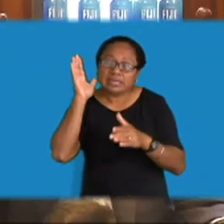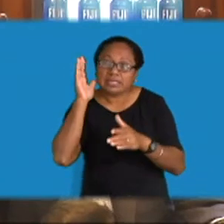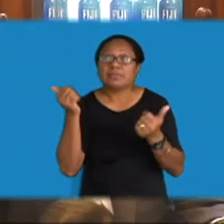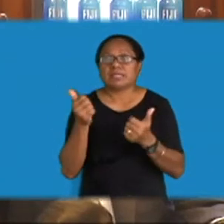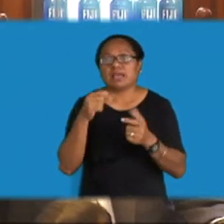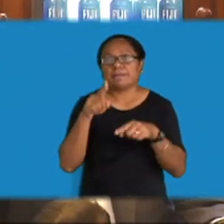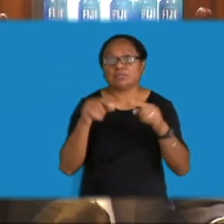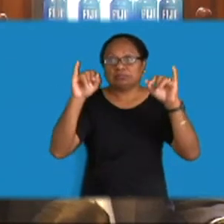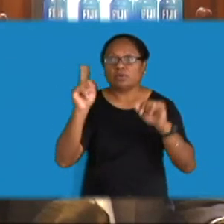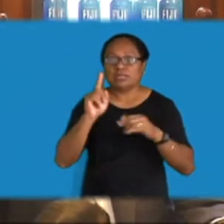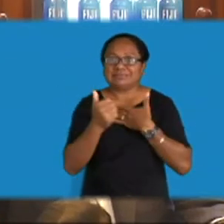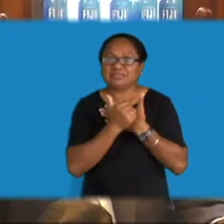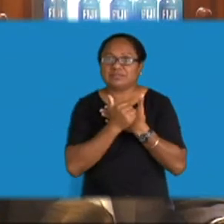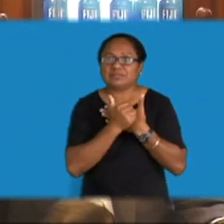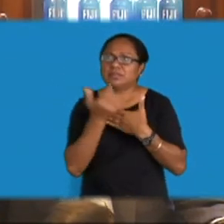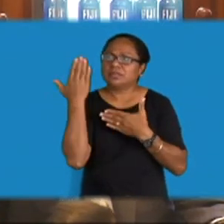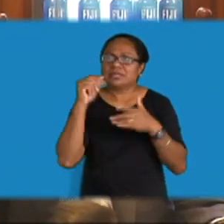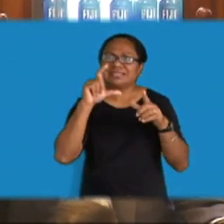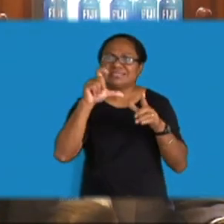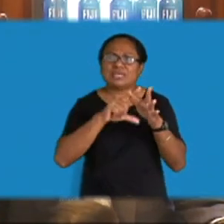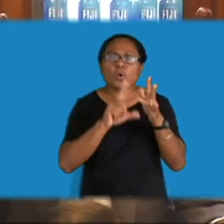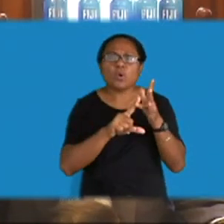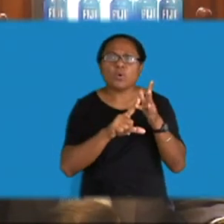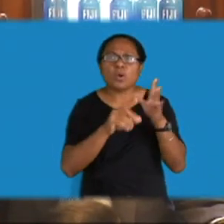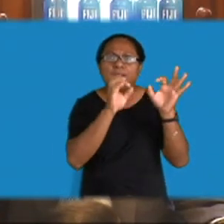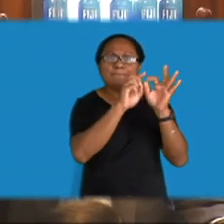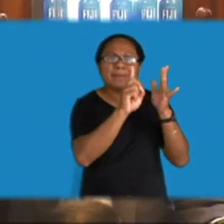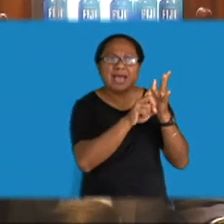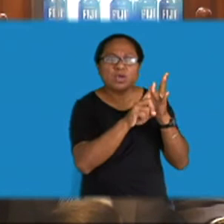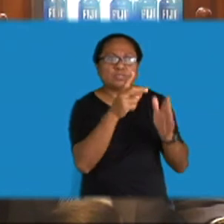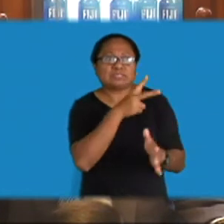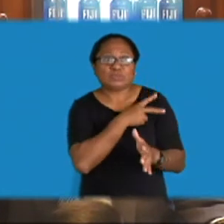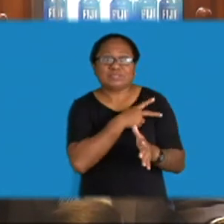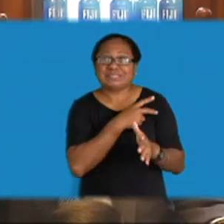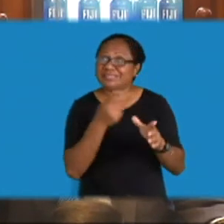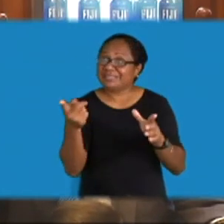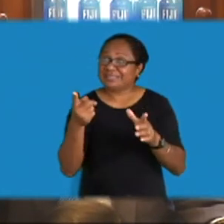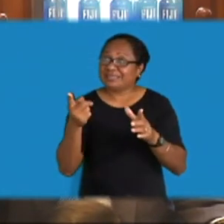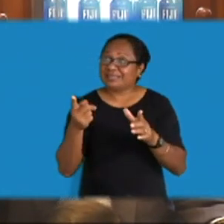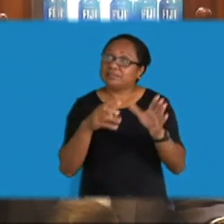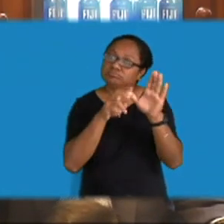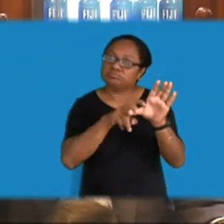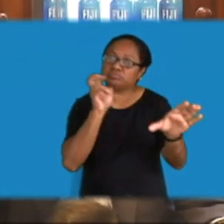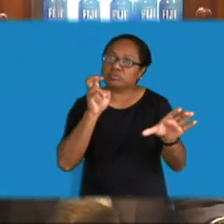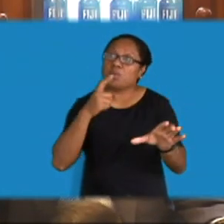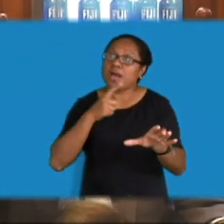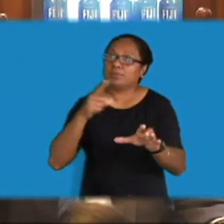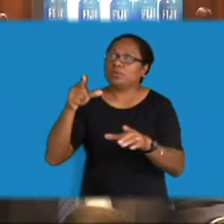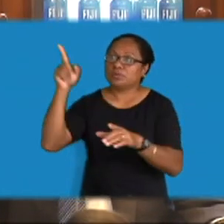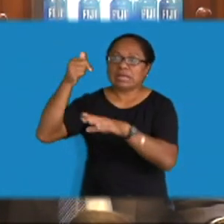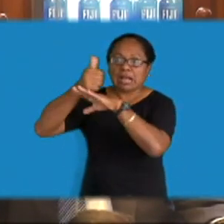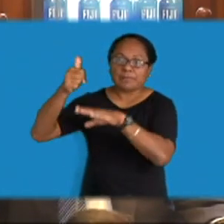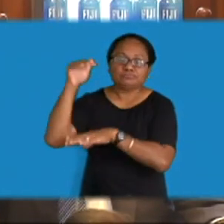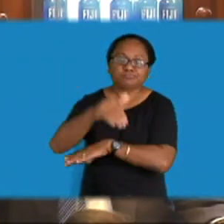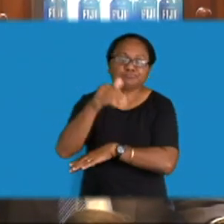safety. Recently, the CEO of Biosecurity, Xavier Khan, resigned, citing influence by the Ministry of Trade,